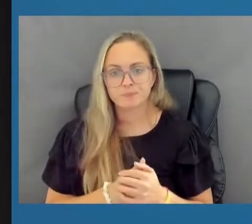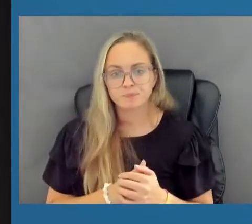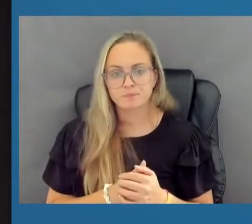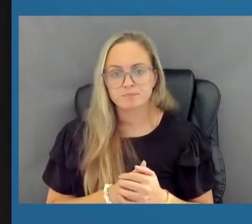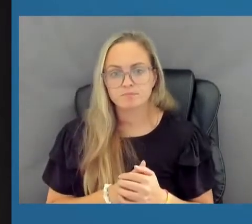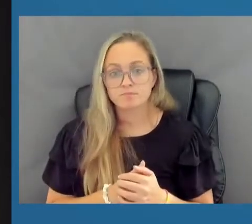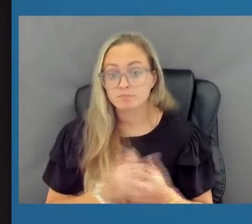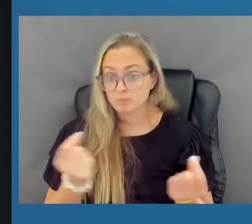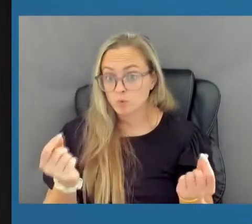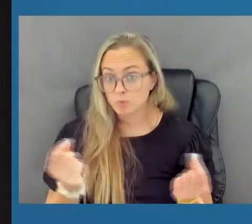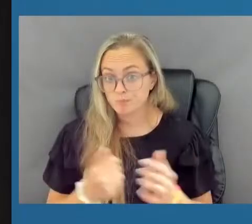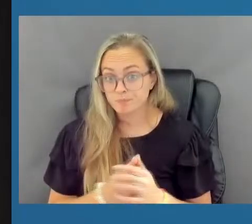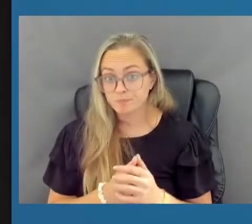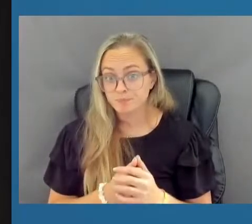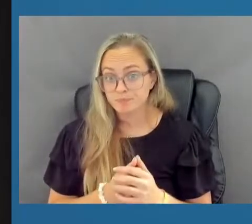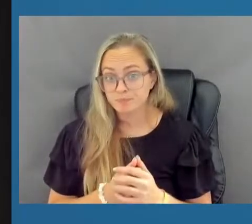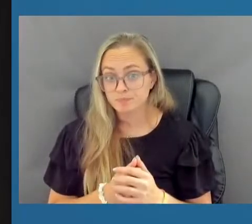do?